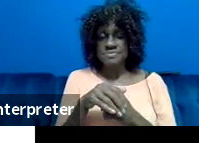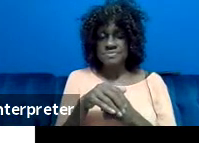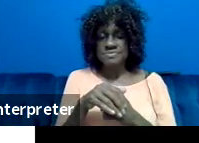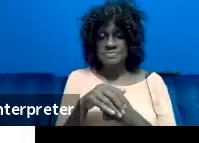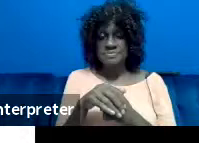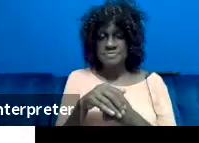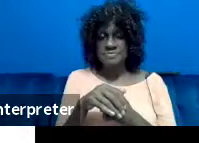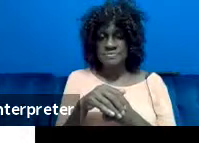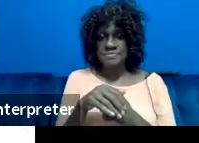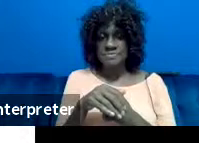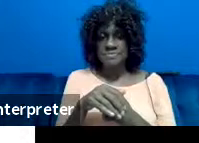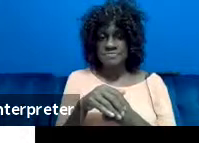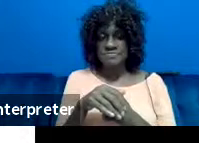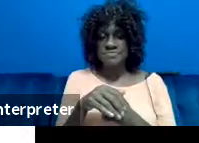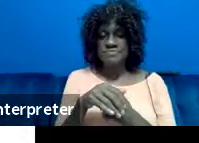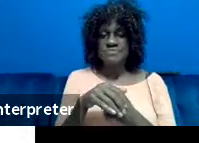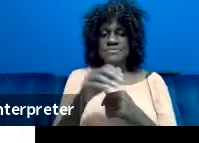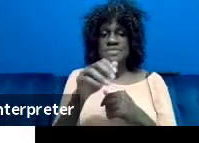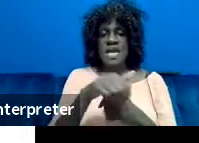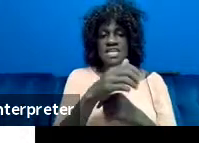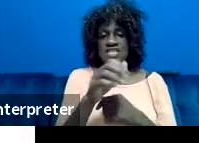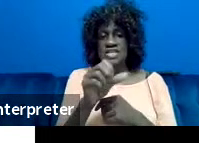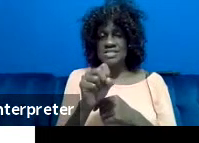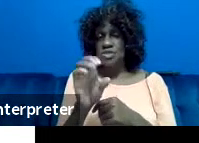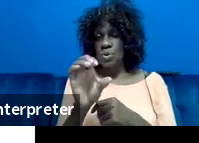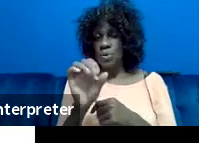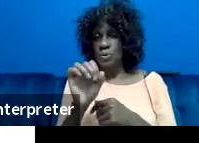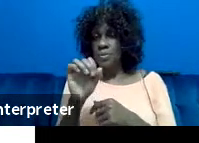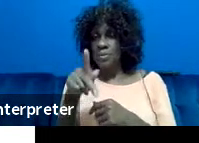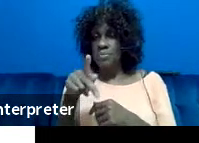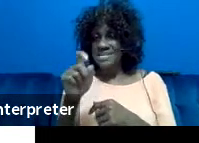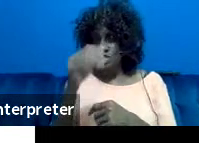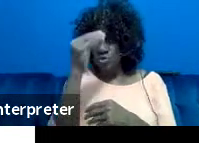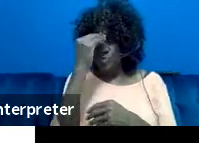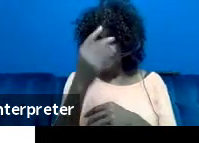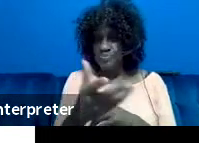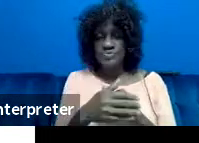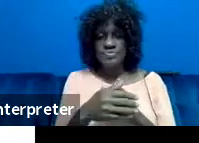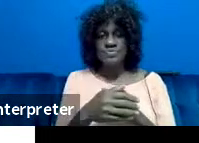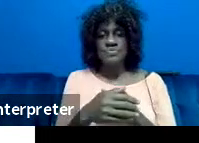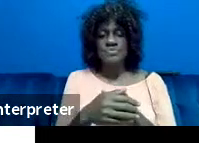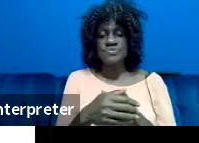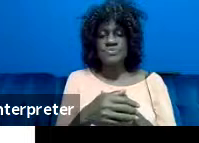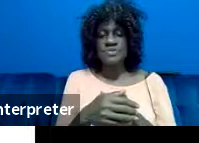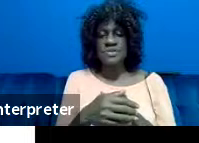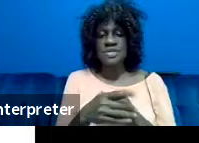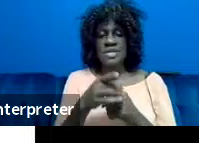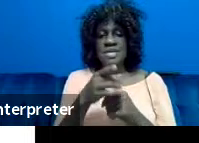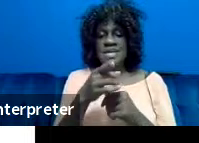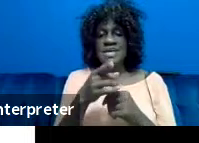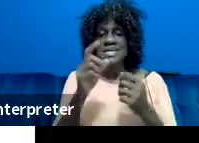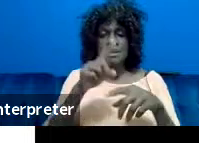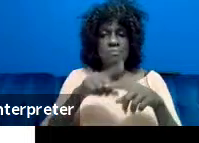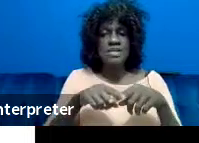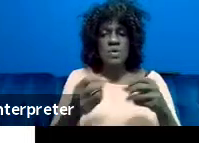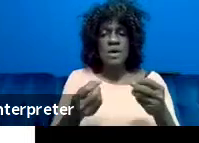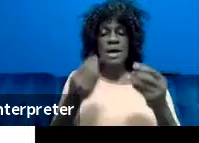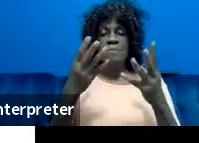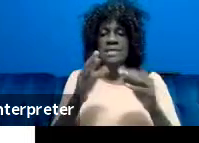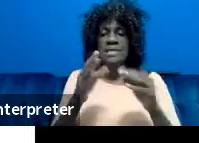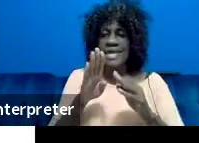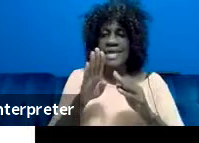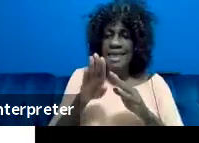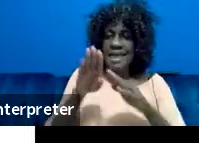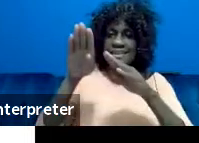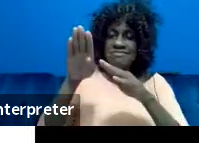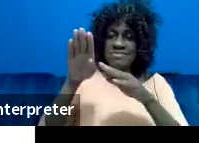Now there's another scoping provision that I need to tell you about, and that is that based on how many elevated play components you have, you